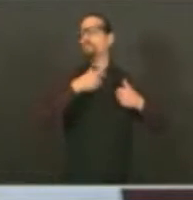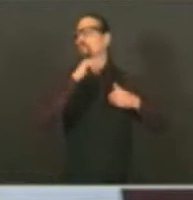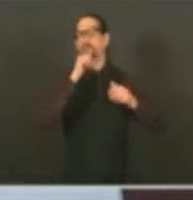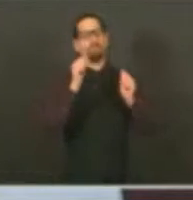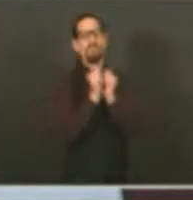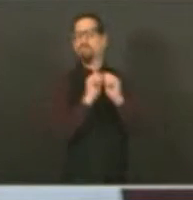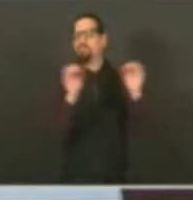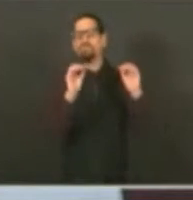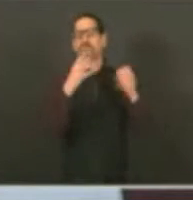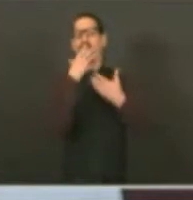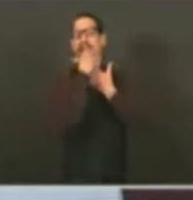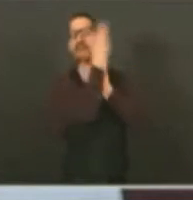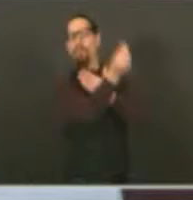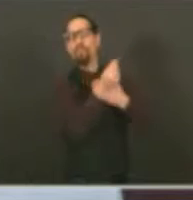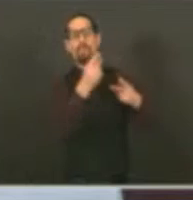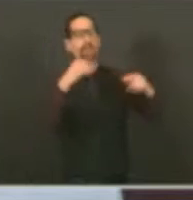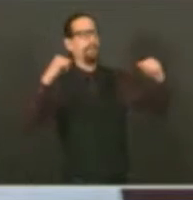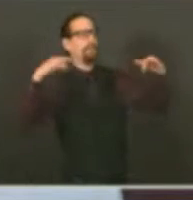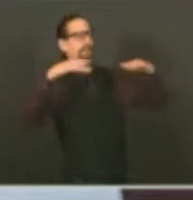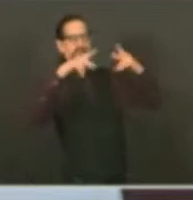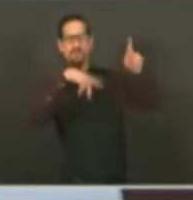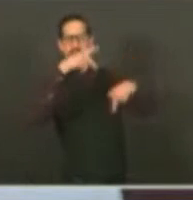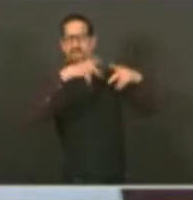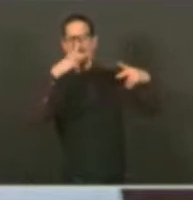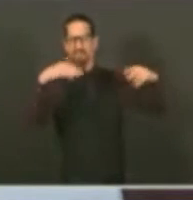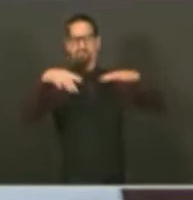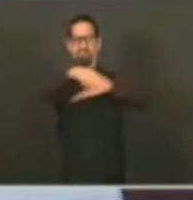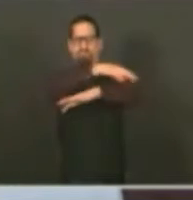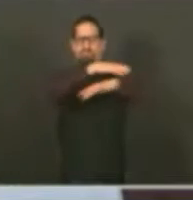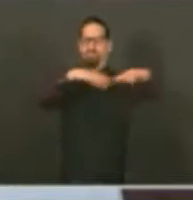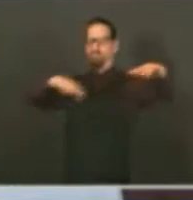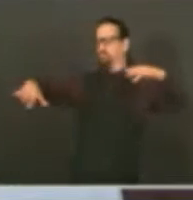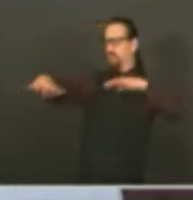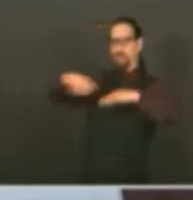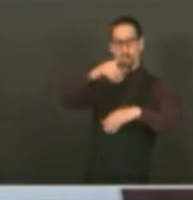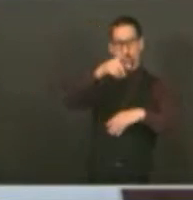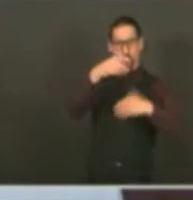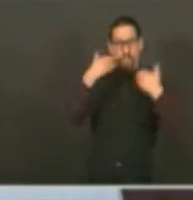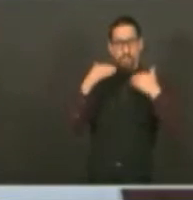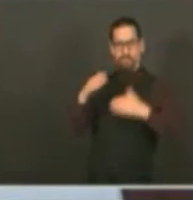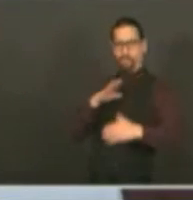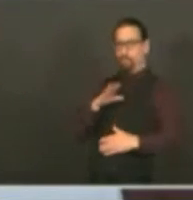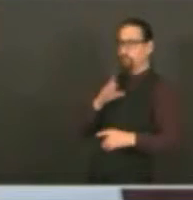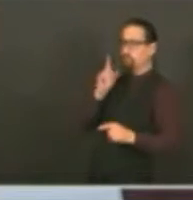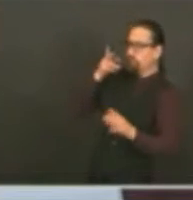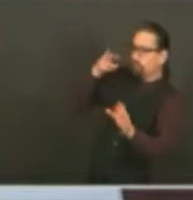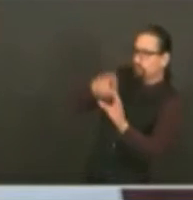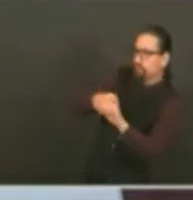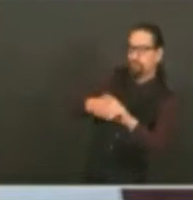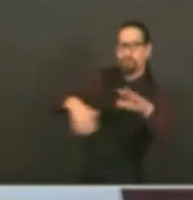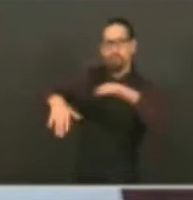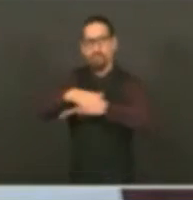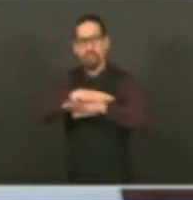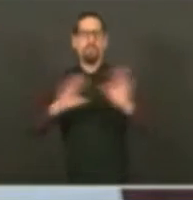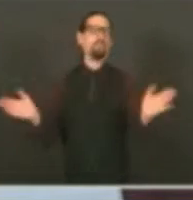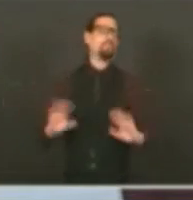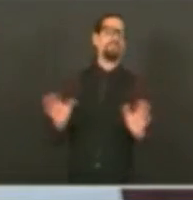over the past few weeks, dramatically expanded the supply of testing. Tests are